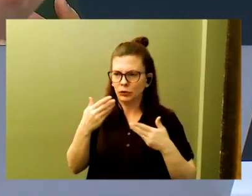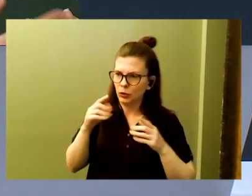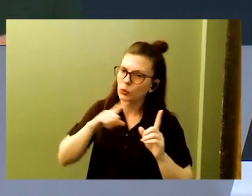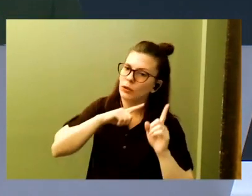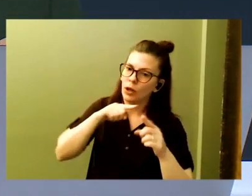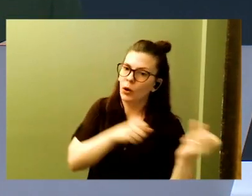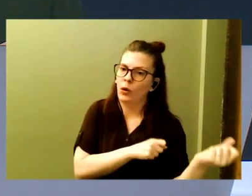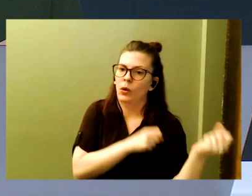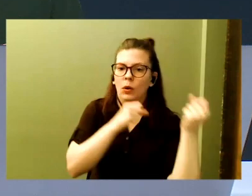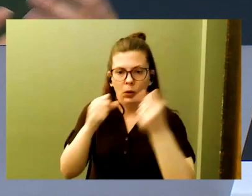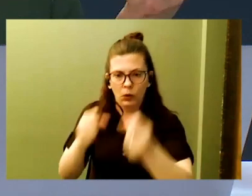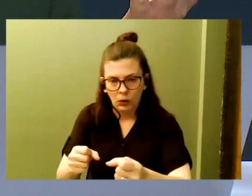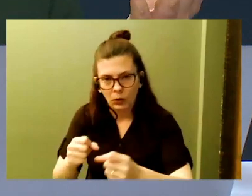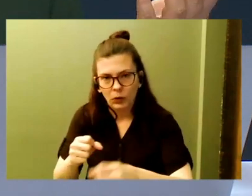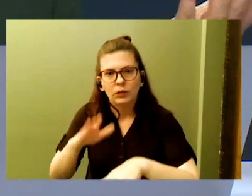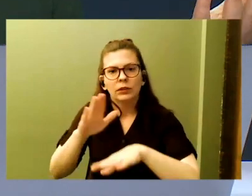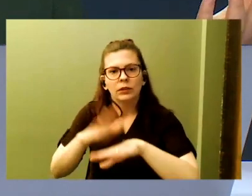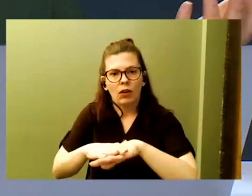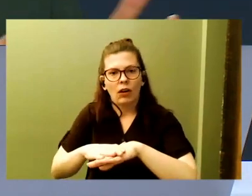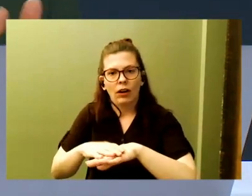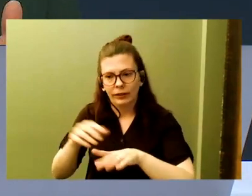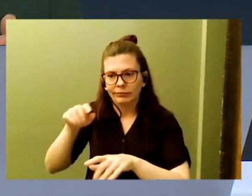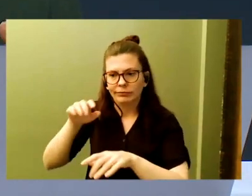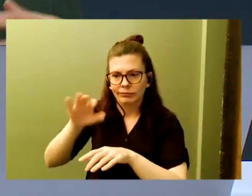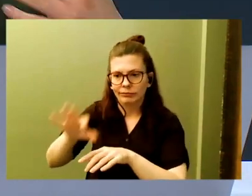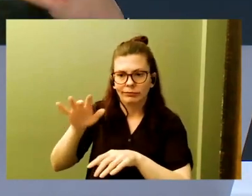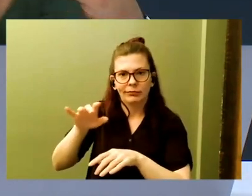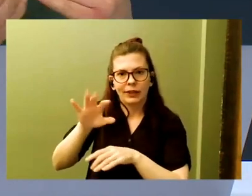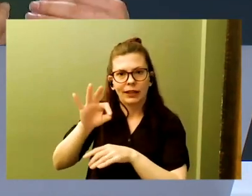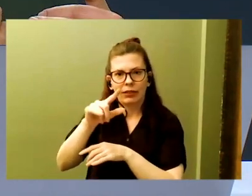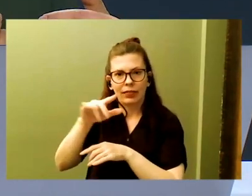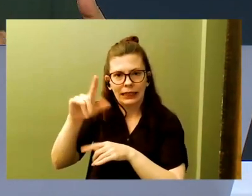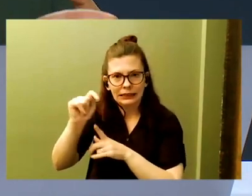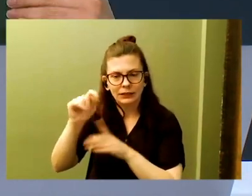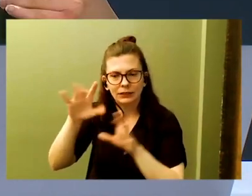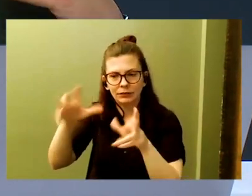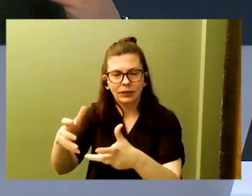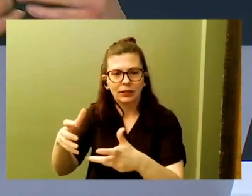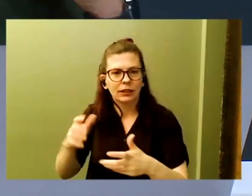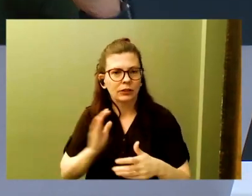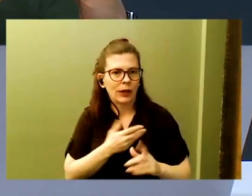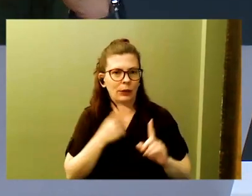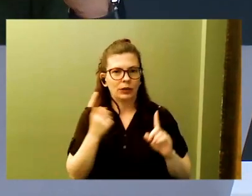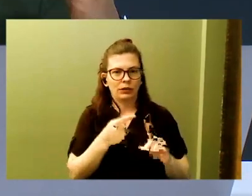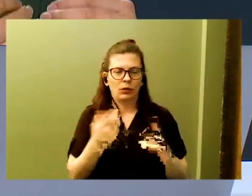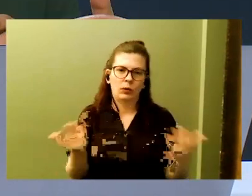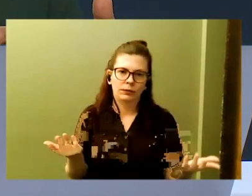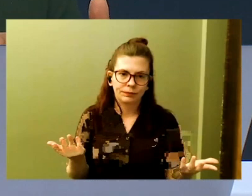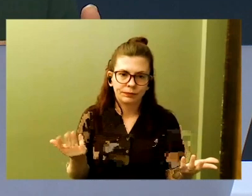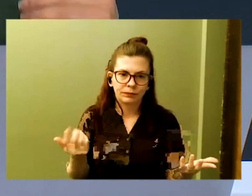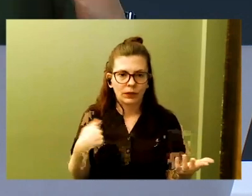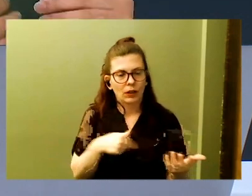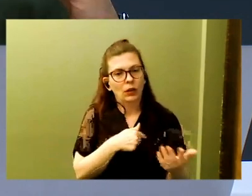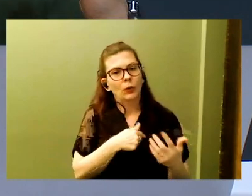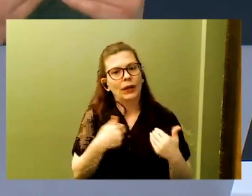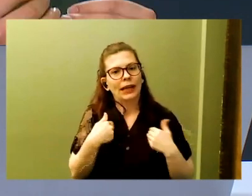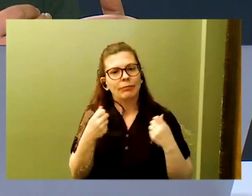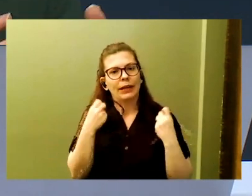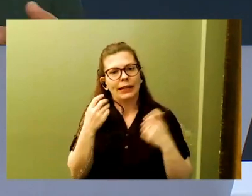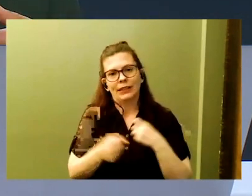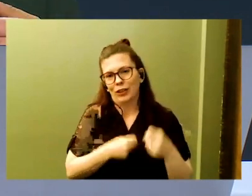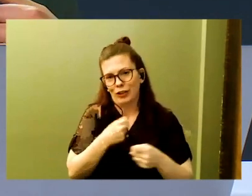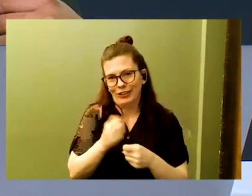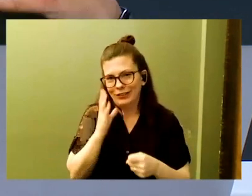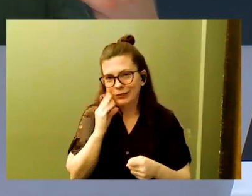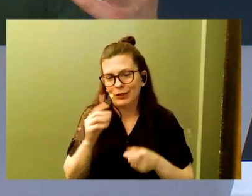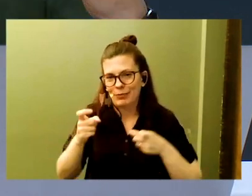fleet online. And like our goal is basically, we have years of experience managing